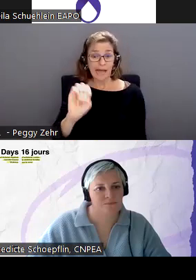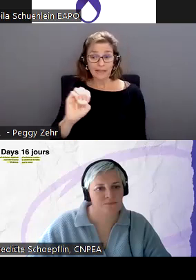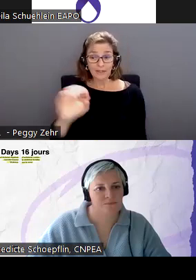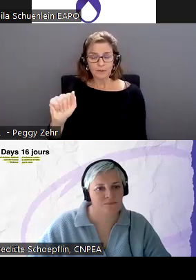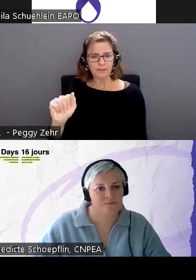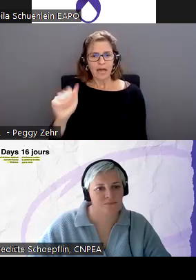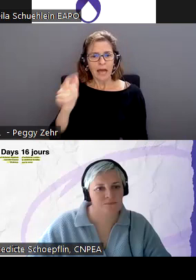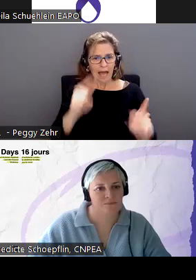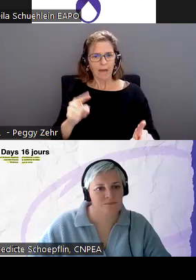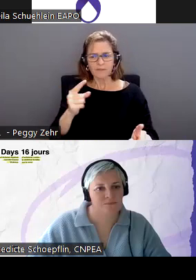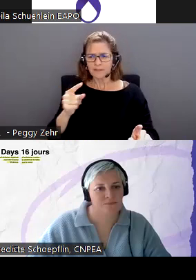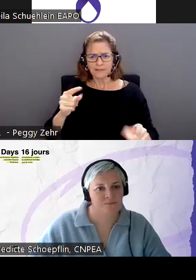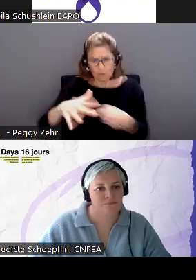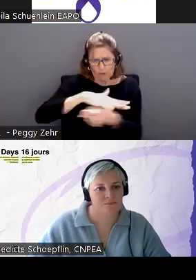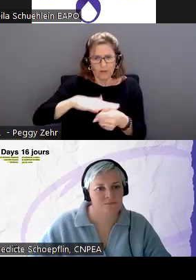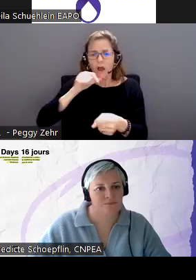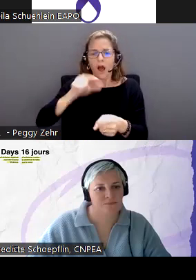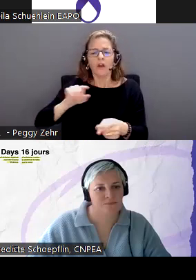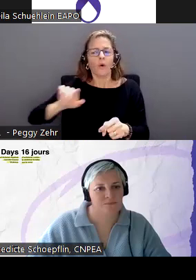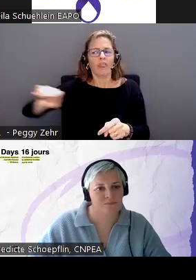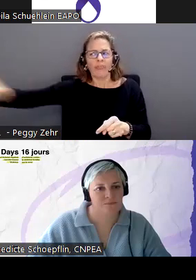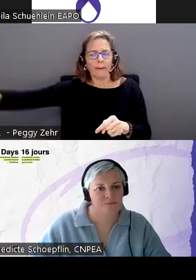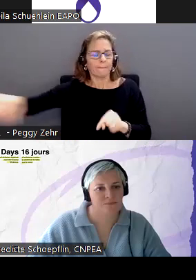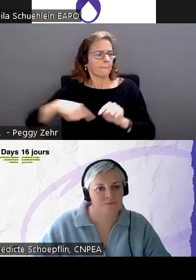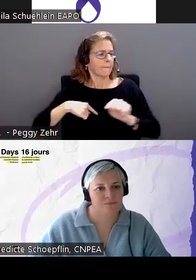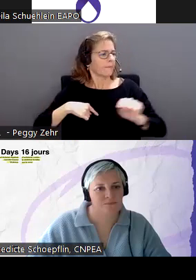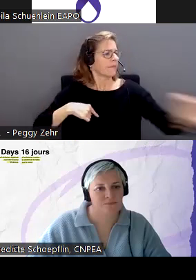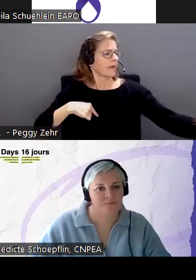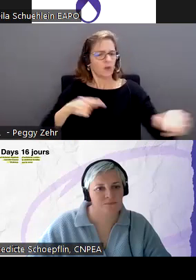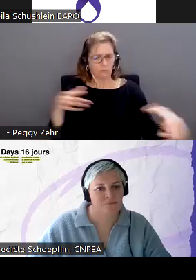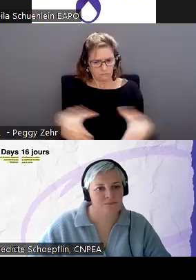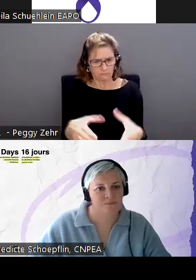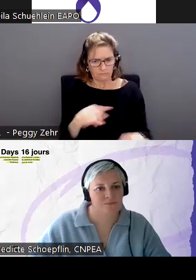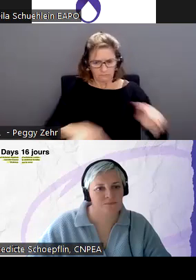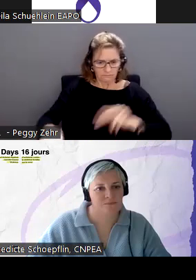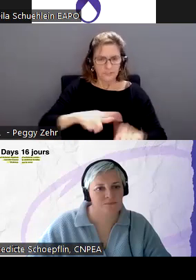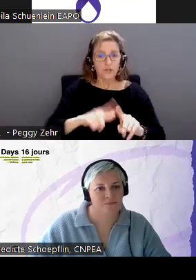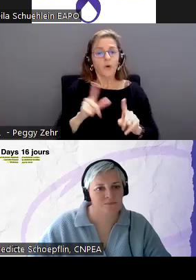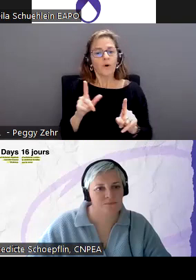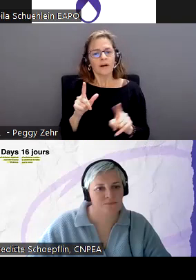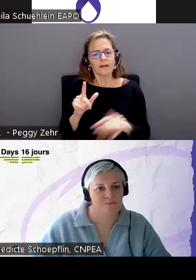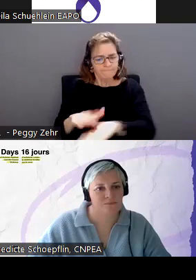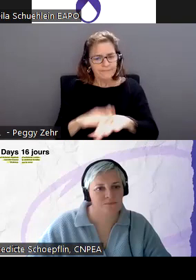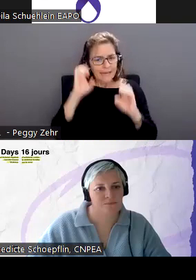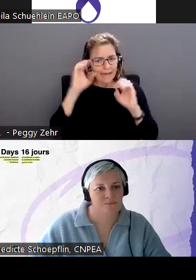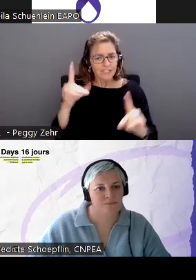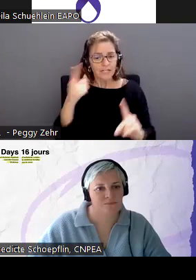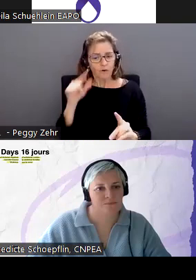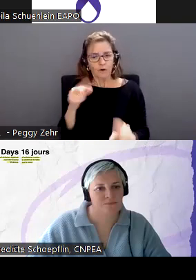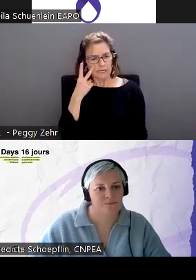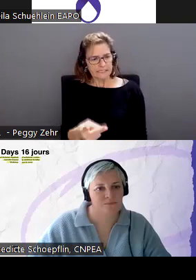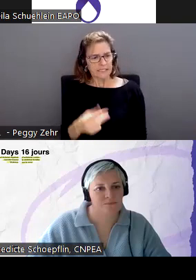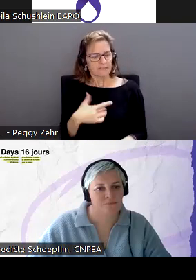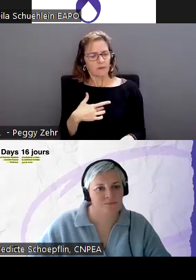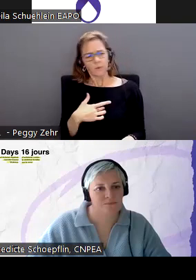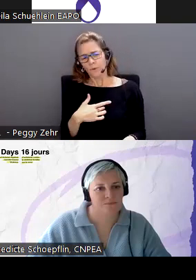relationships. And so how do we prepare everyone to take action when they see things happening that make them feel uncomfortable or that may cause